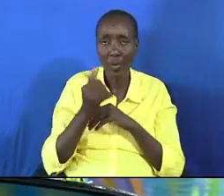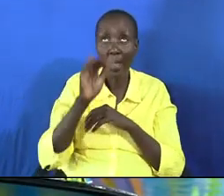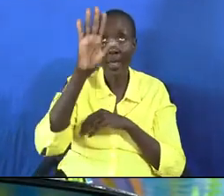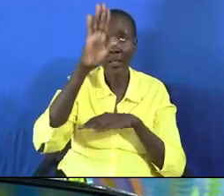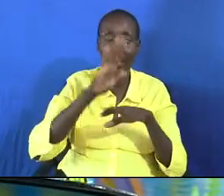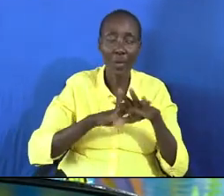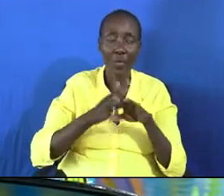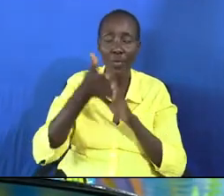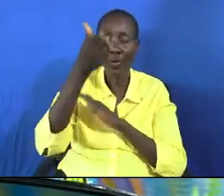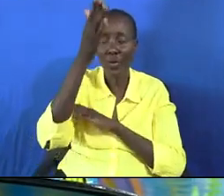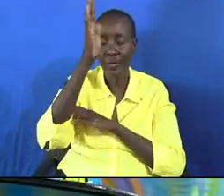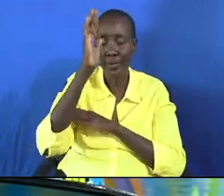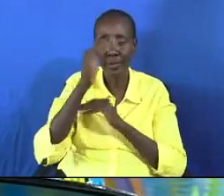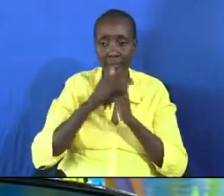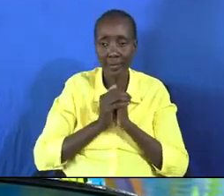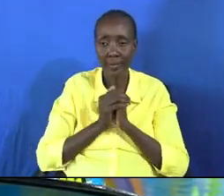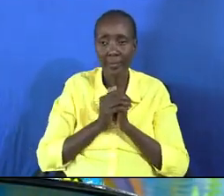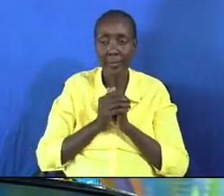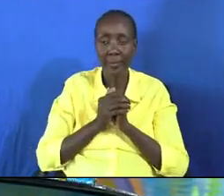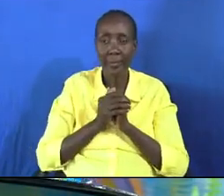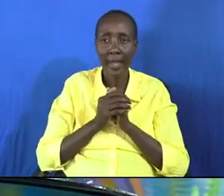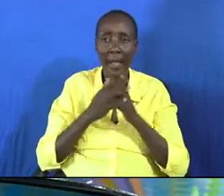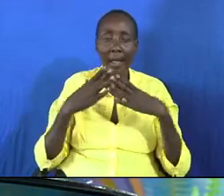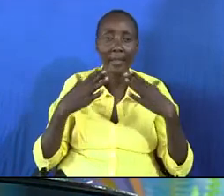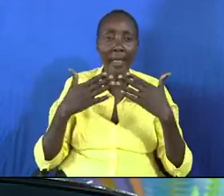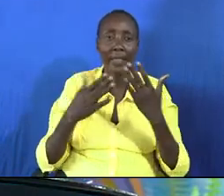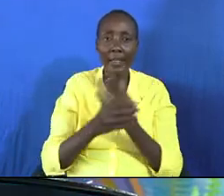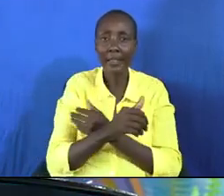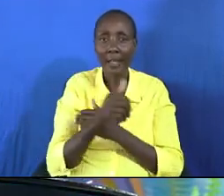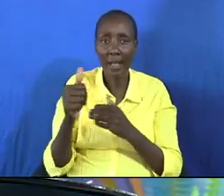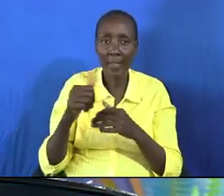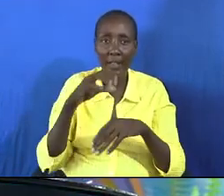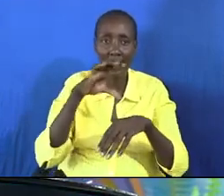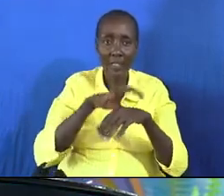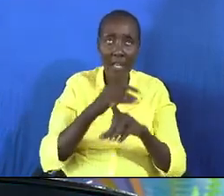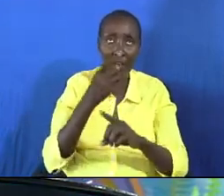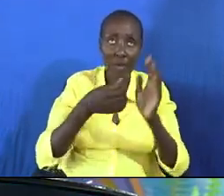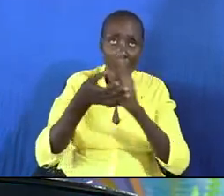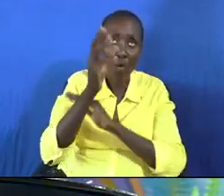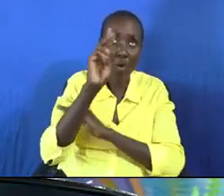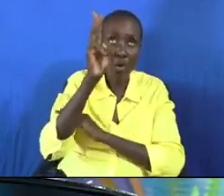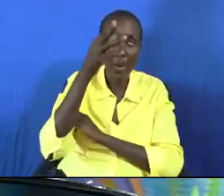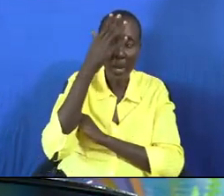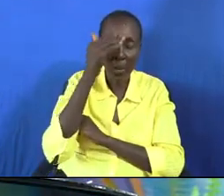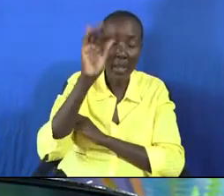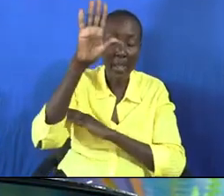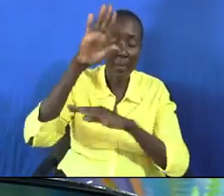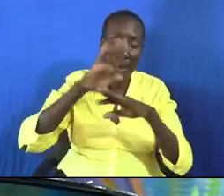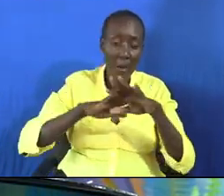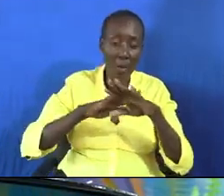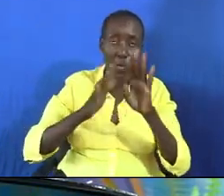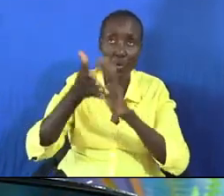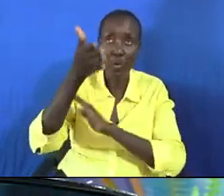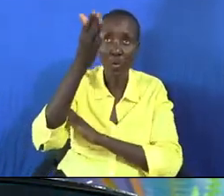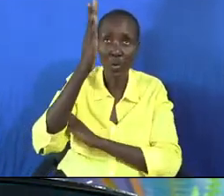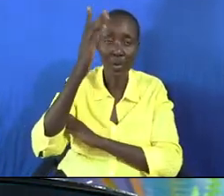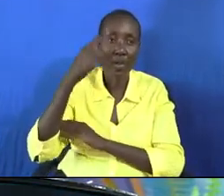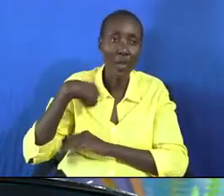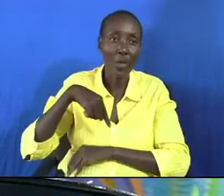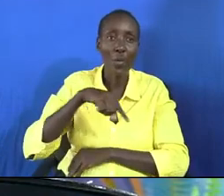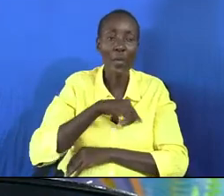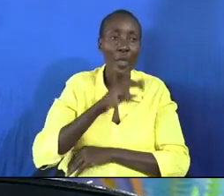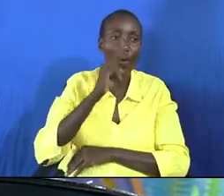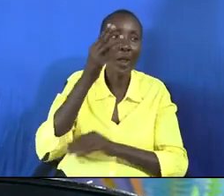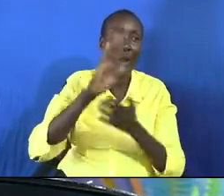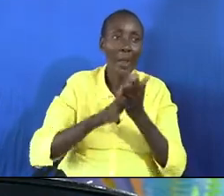good God. And there are those things that we will get from God because he's a good God. We will be